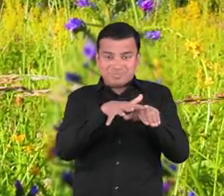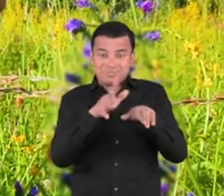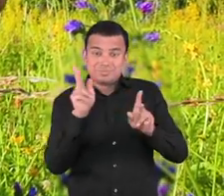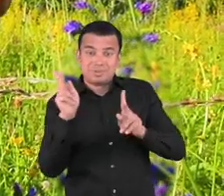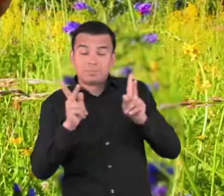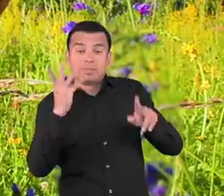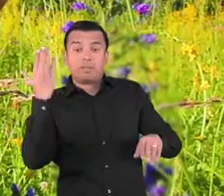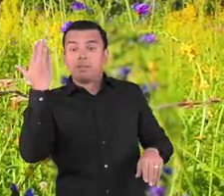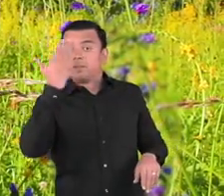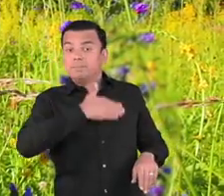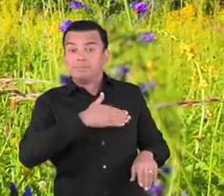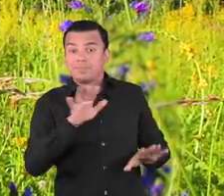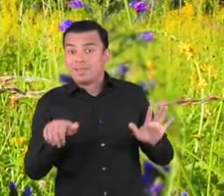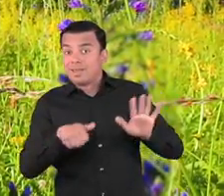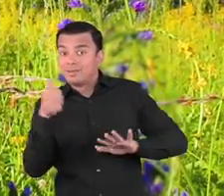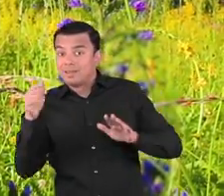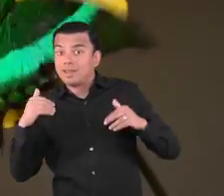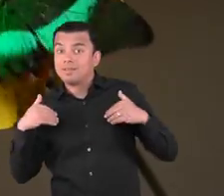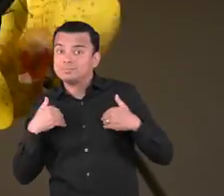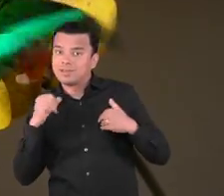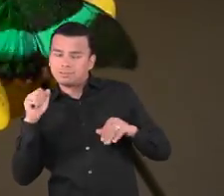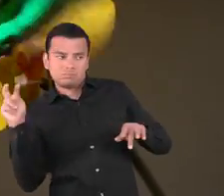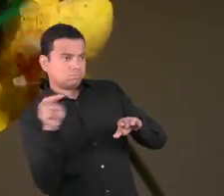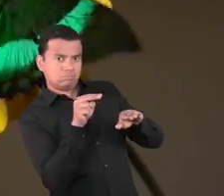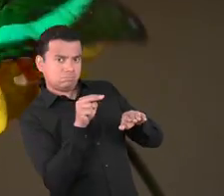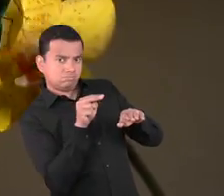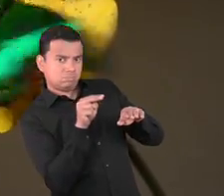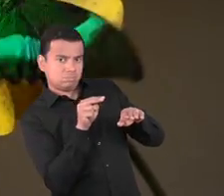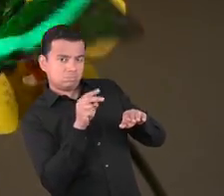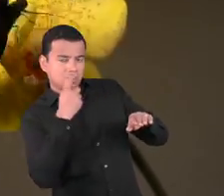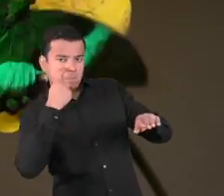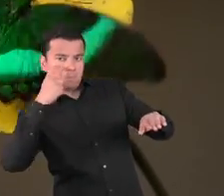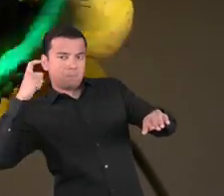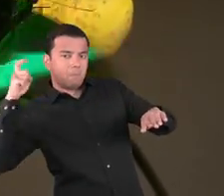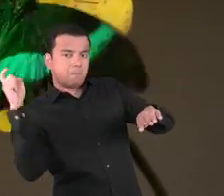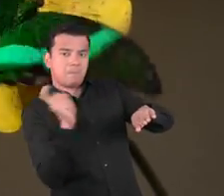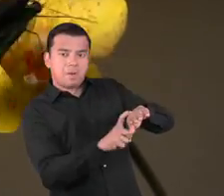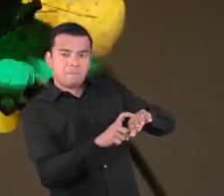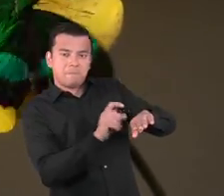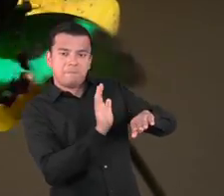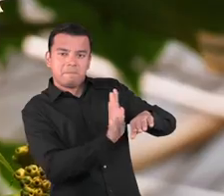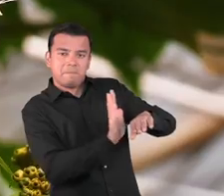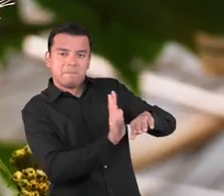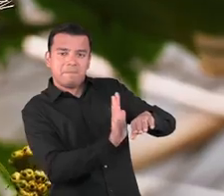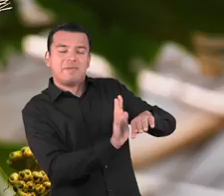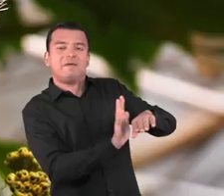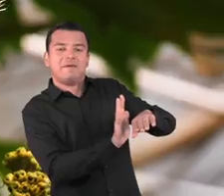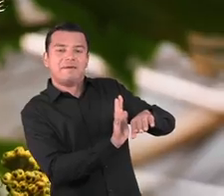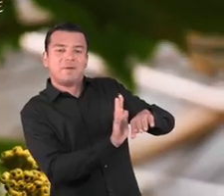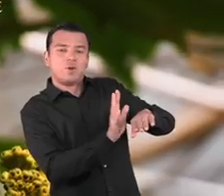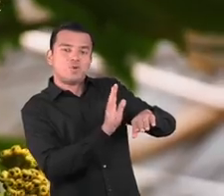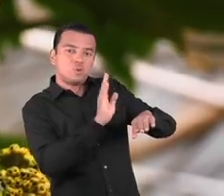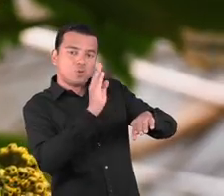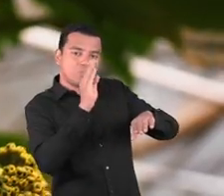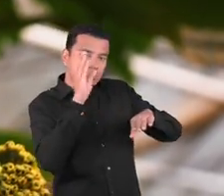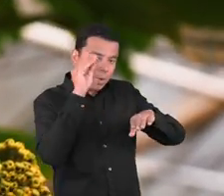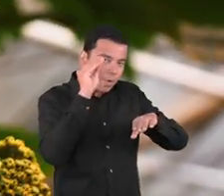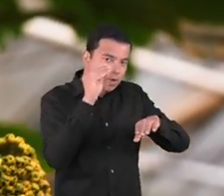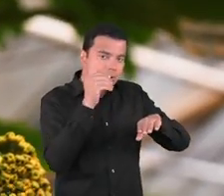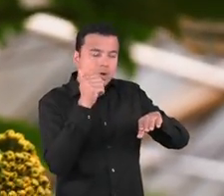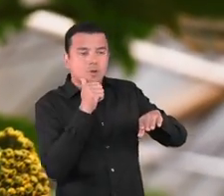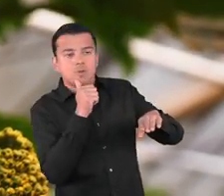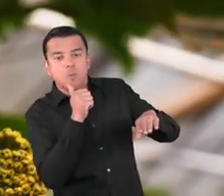which humans cannot see. Still, other butterflies can see the patterns and use them to